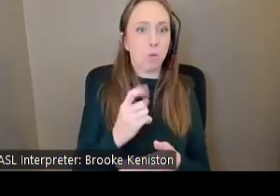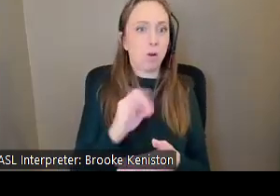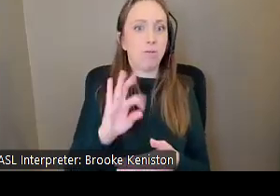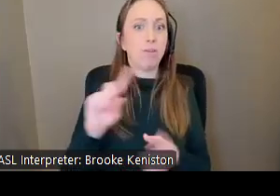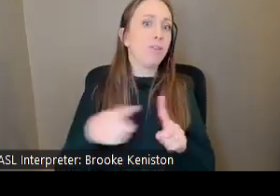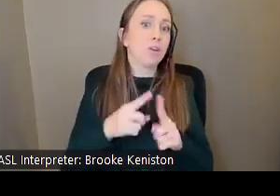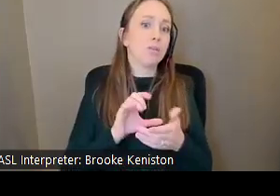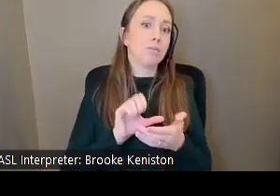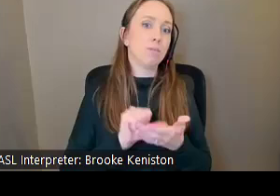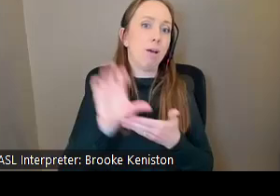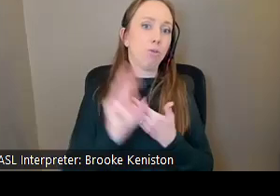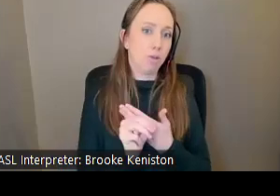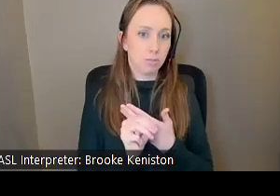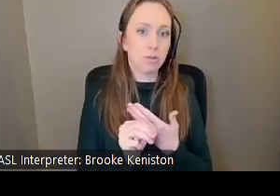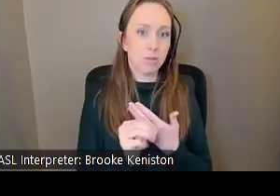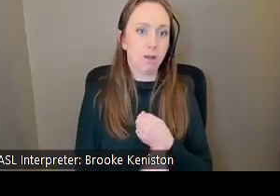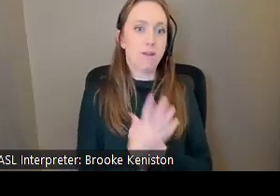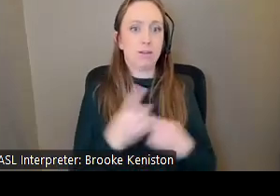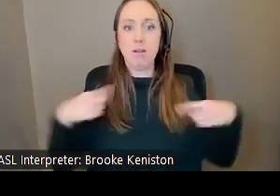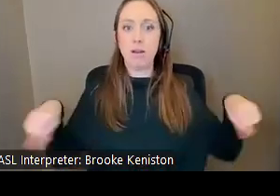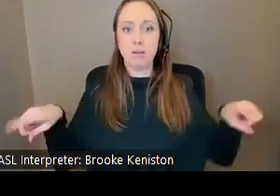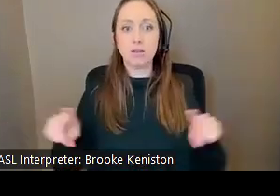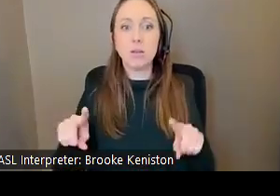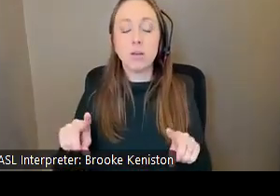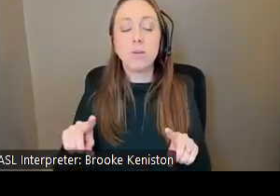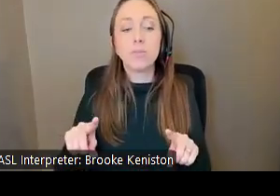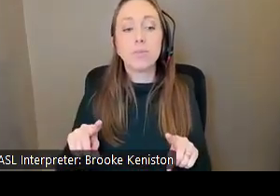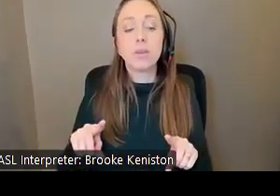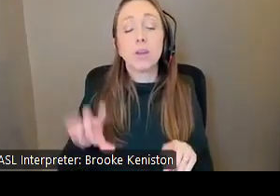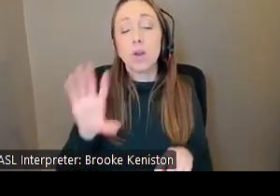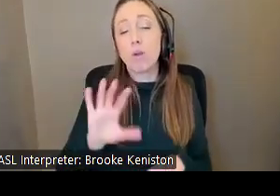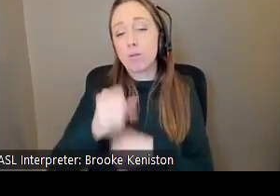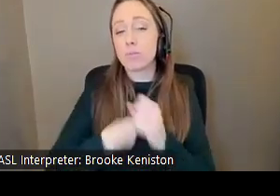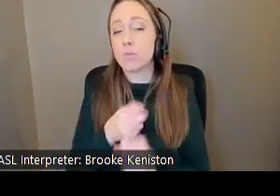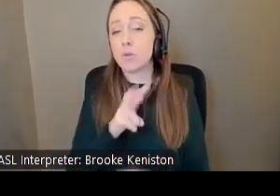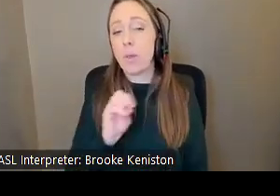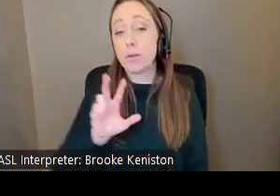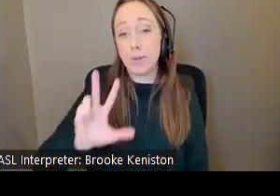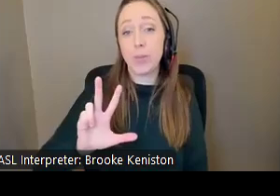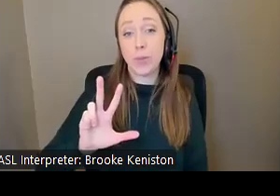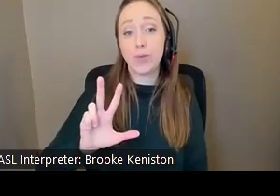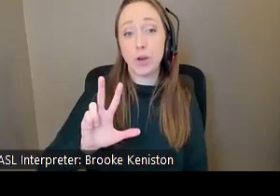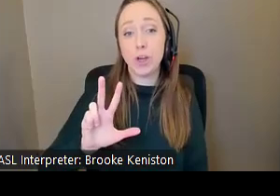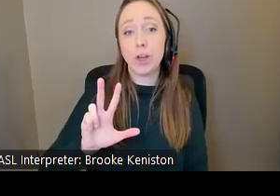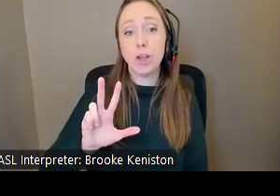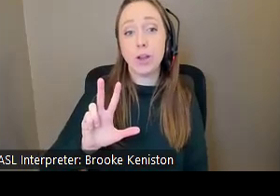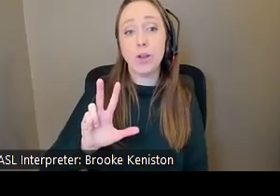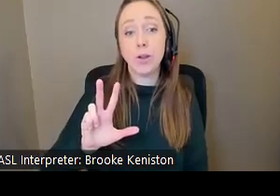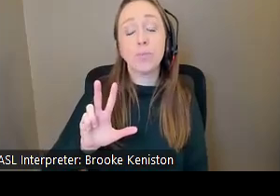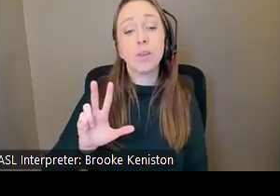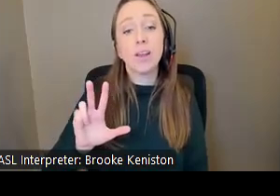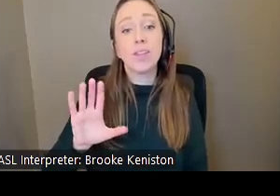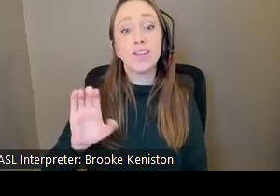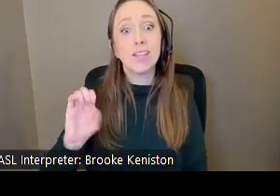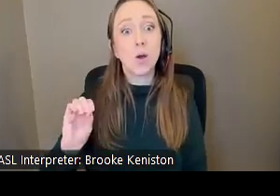time, around 2003, in an earnings call, the CEO called the Netflix as they're nothing, they're none,